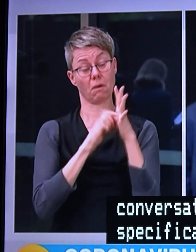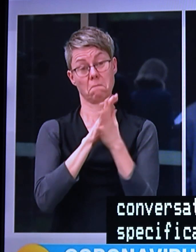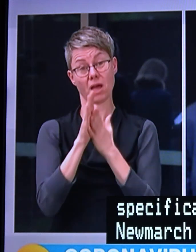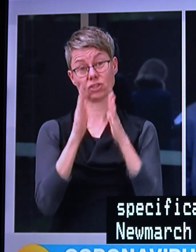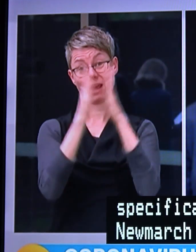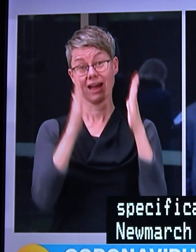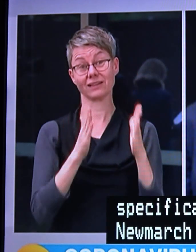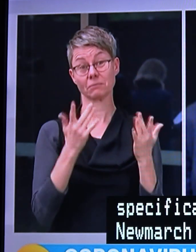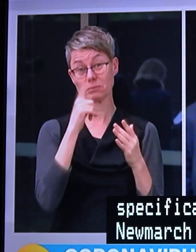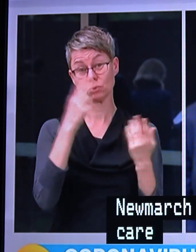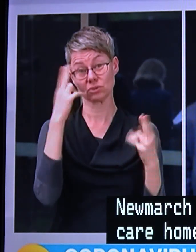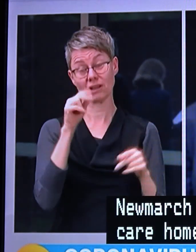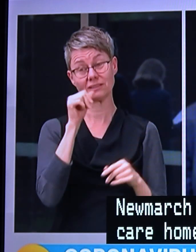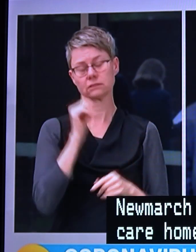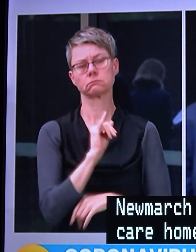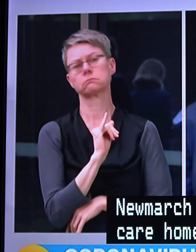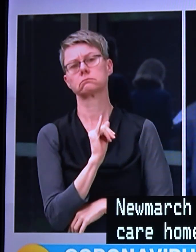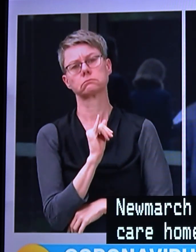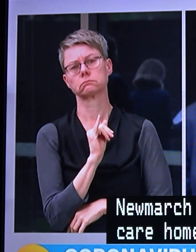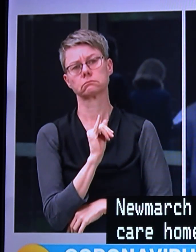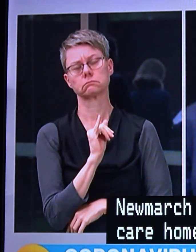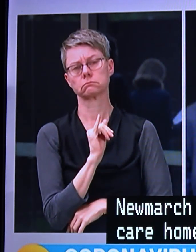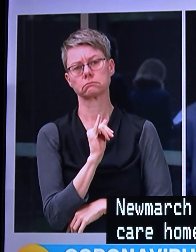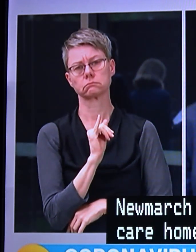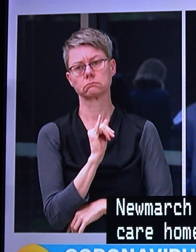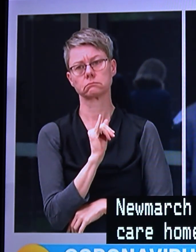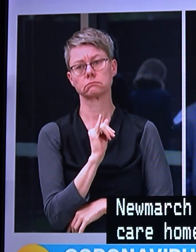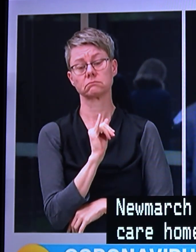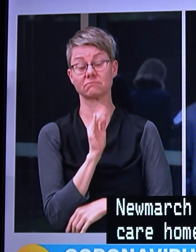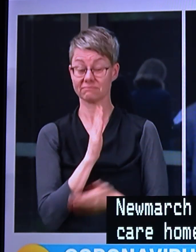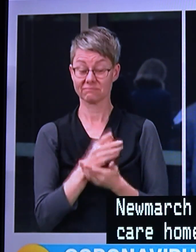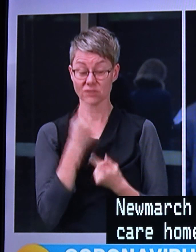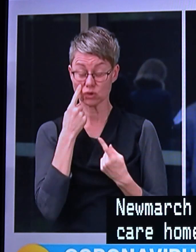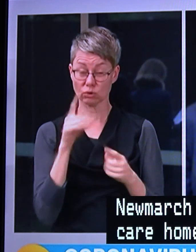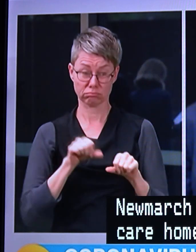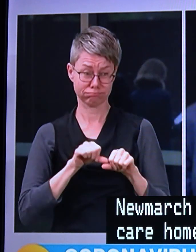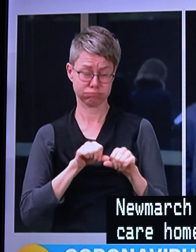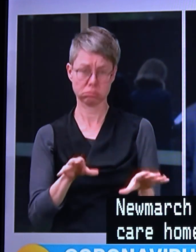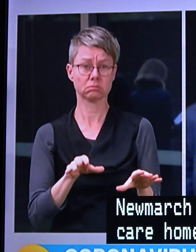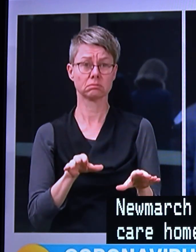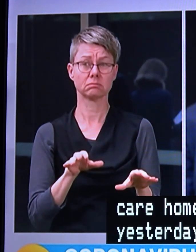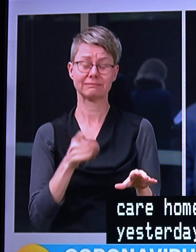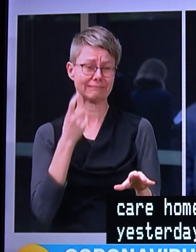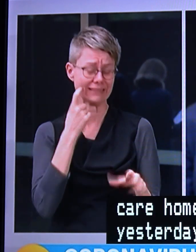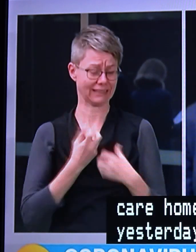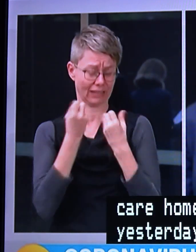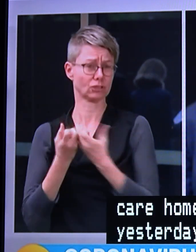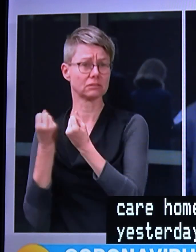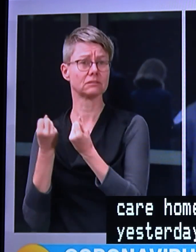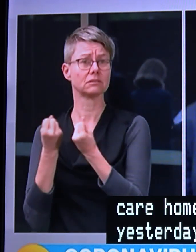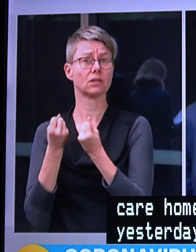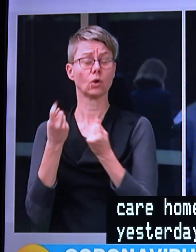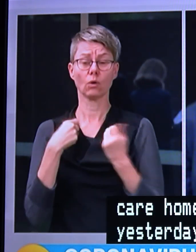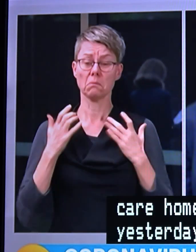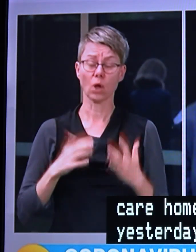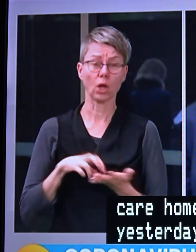was devastating, but I think what it does is remind us how contagious this virus is and how it attacks the elderly